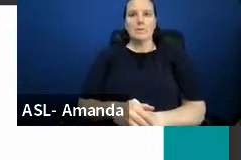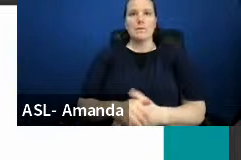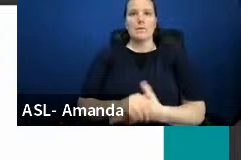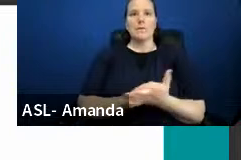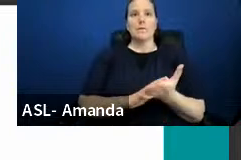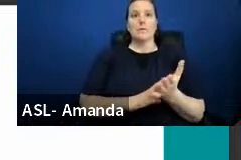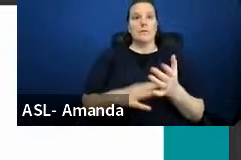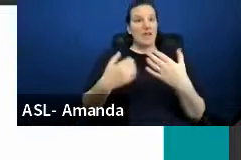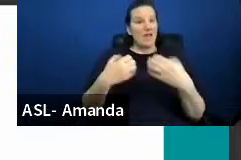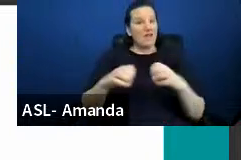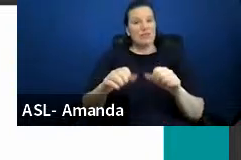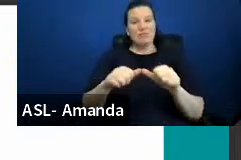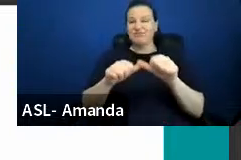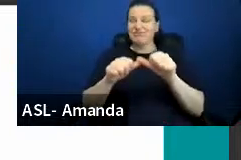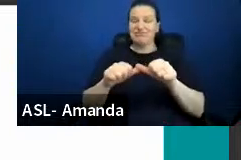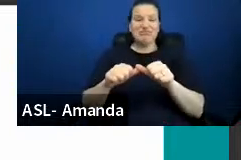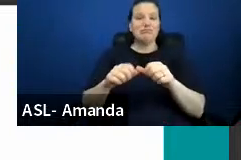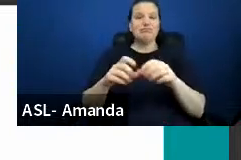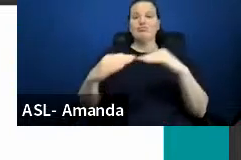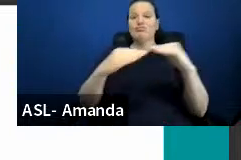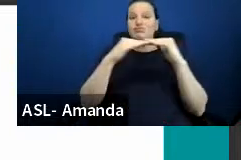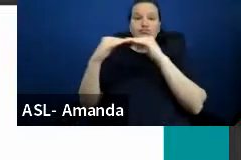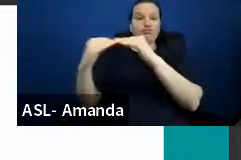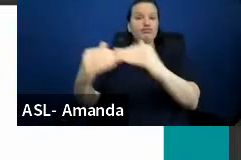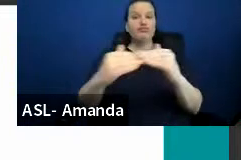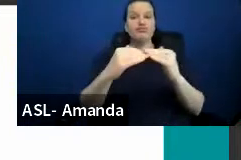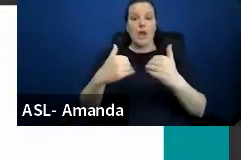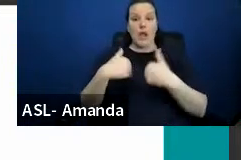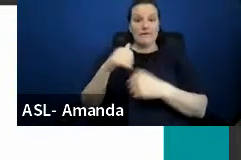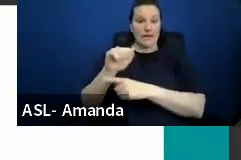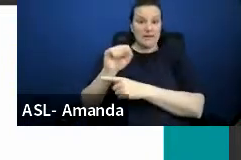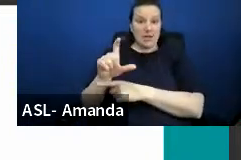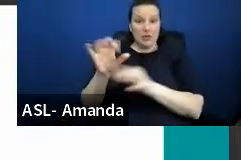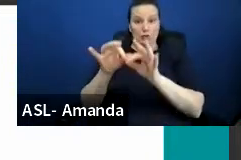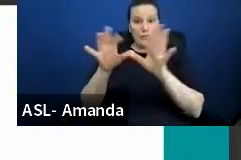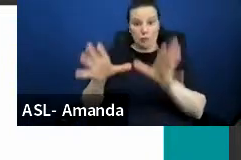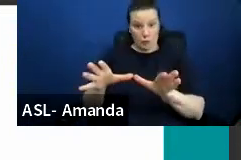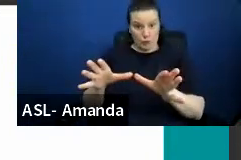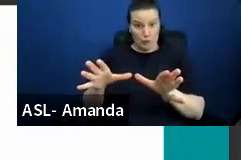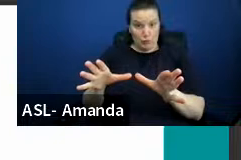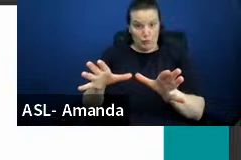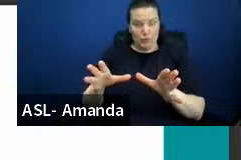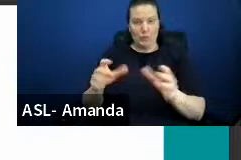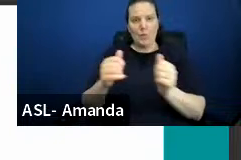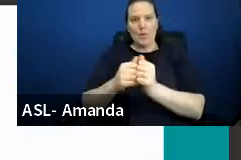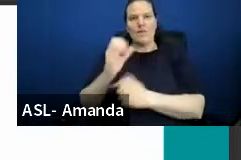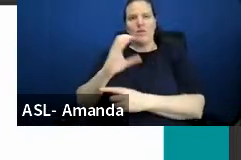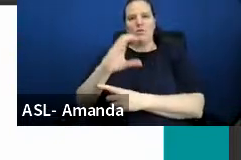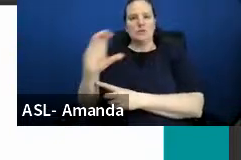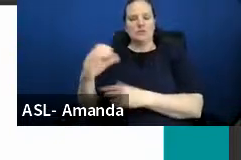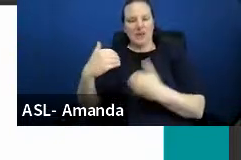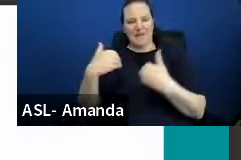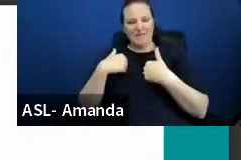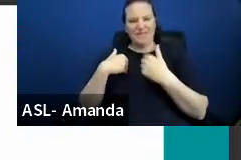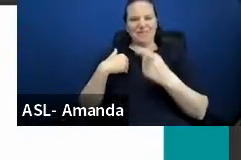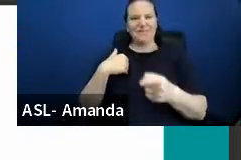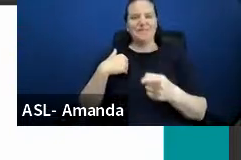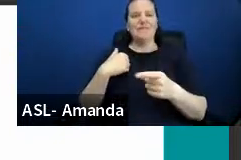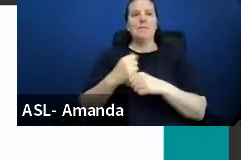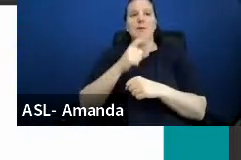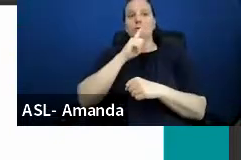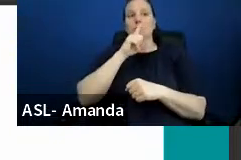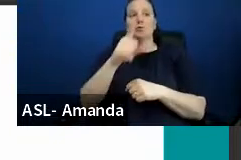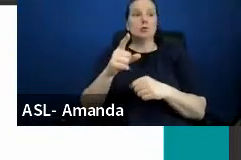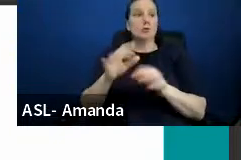In an effort to continue to center equity, there is an ASL interpreter in addition to closed captioning. To make sure the interpreter